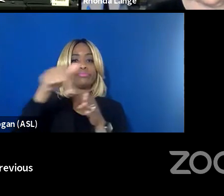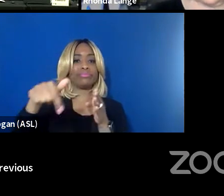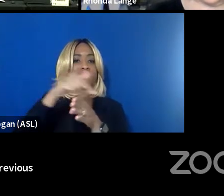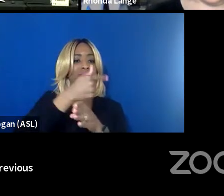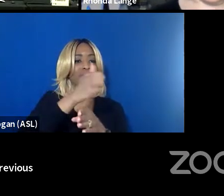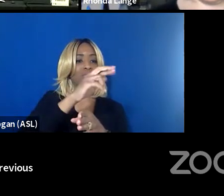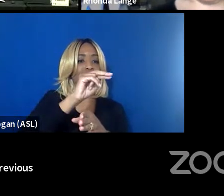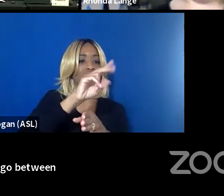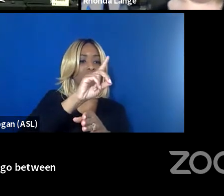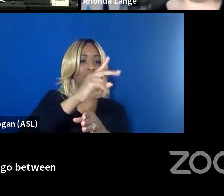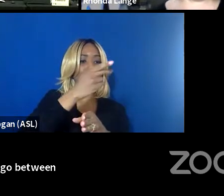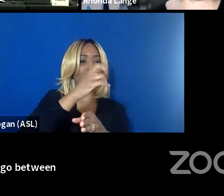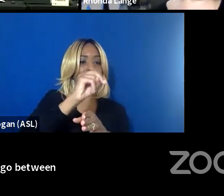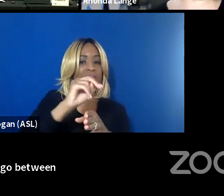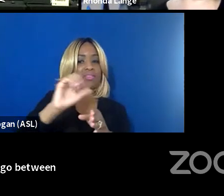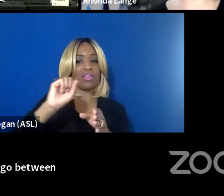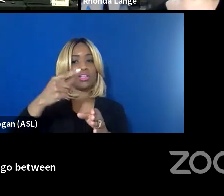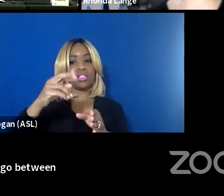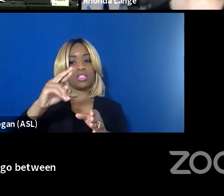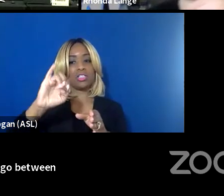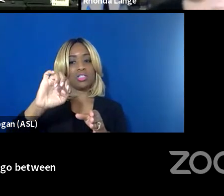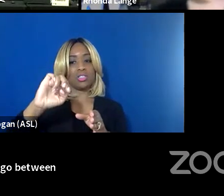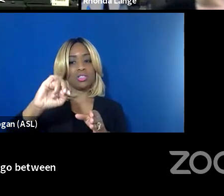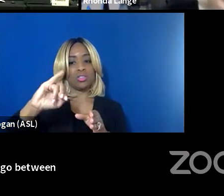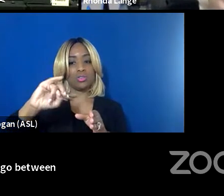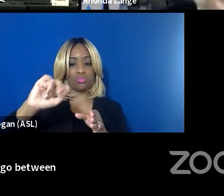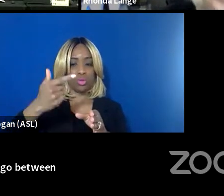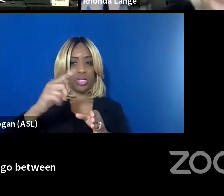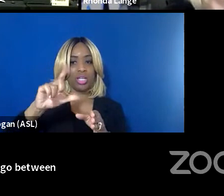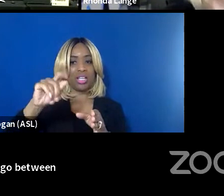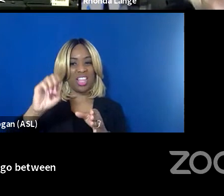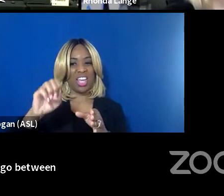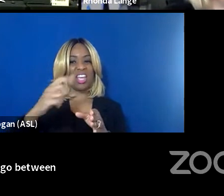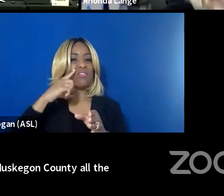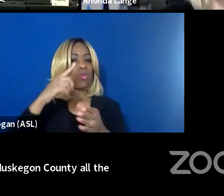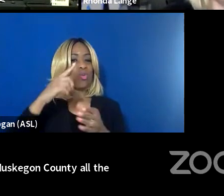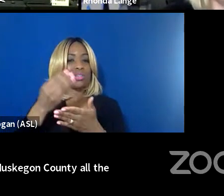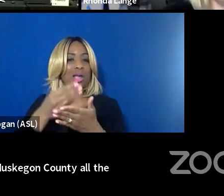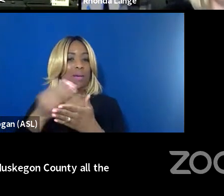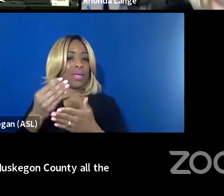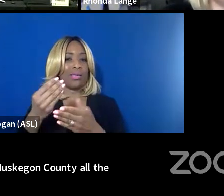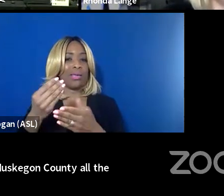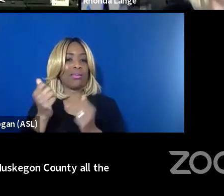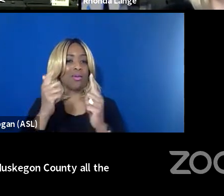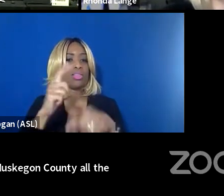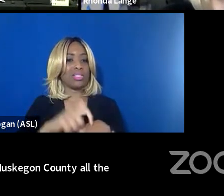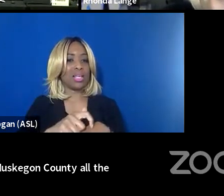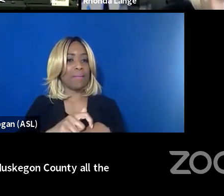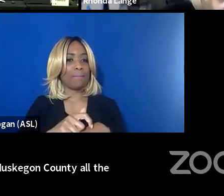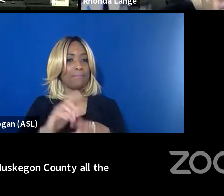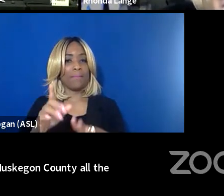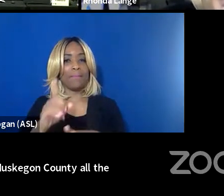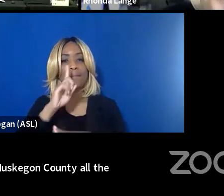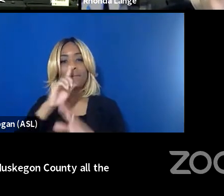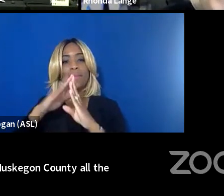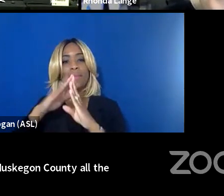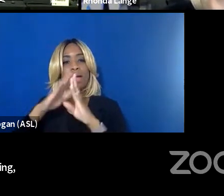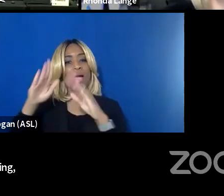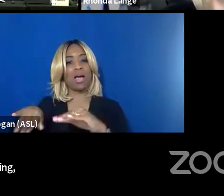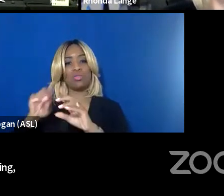Spring Lake and Muskegon County all the time for shopping, recreating. I don't want to talk about the House districts, but rather